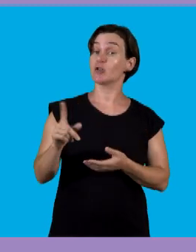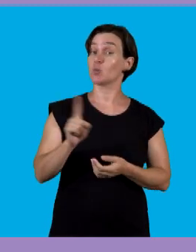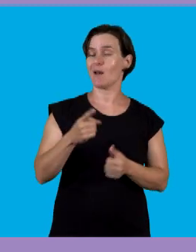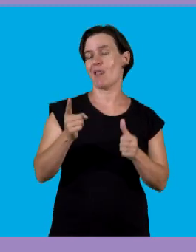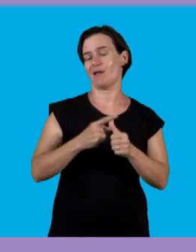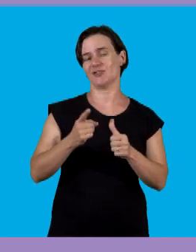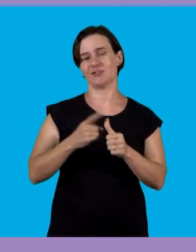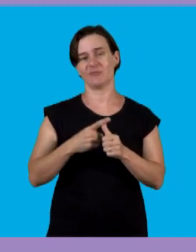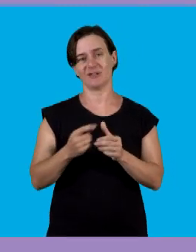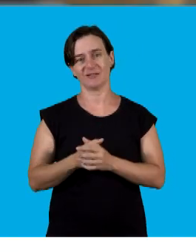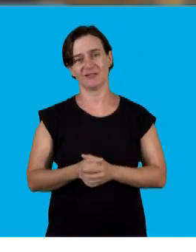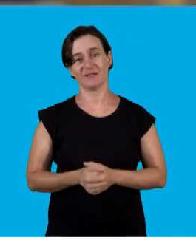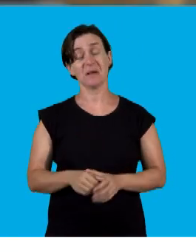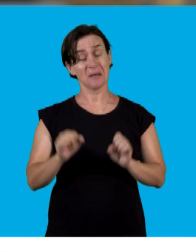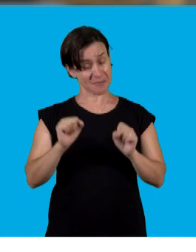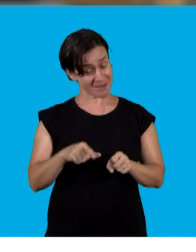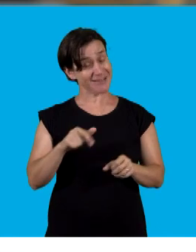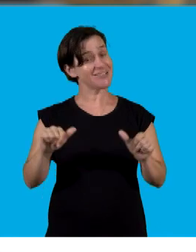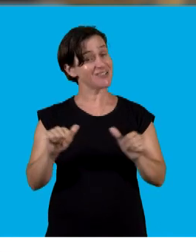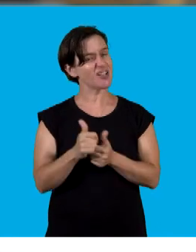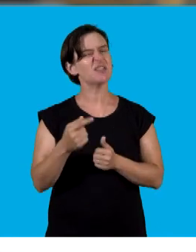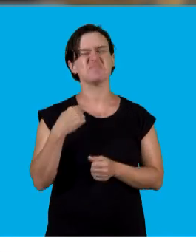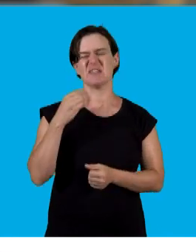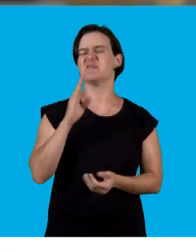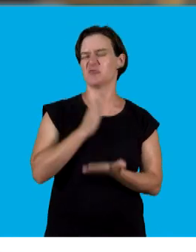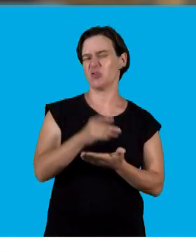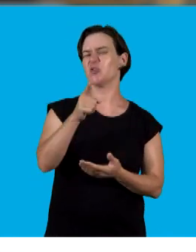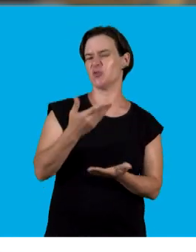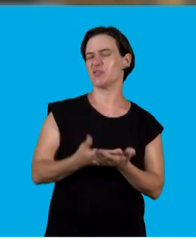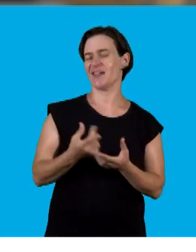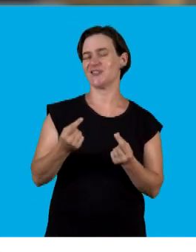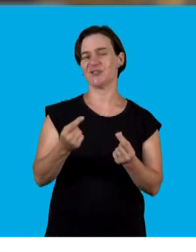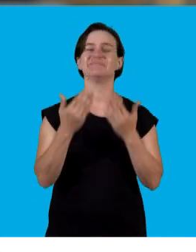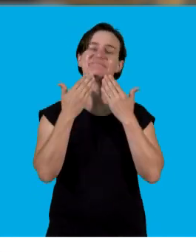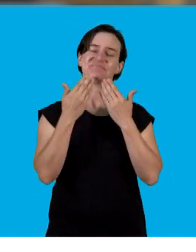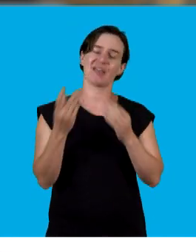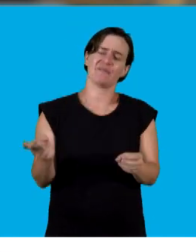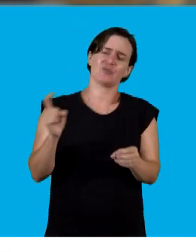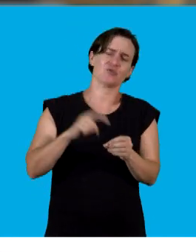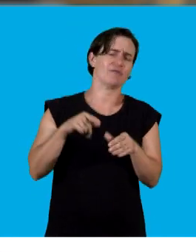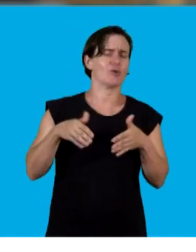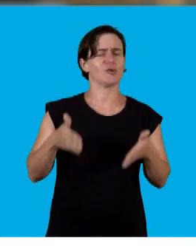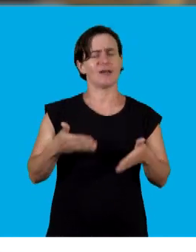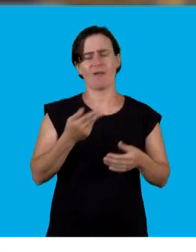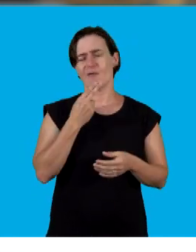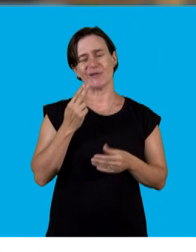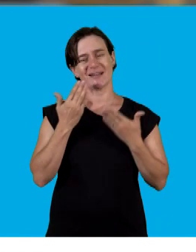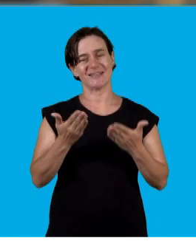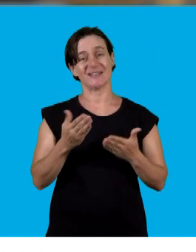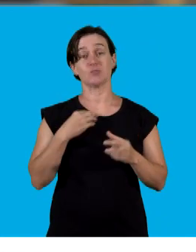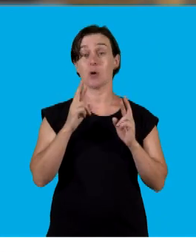answer algebraically. Yes, this is a challenge, but I know you can do it. Thank you for joining us for this wonderful